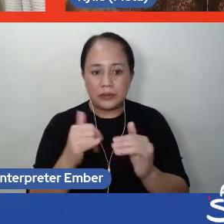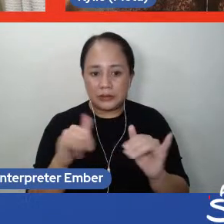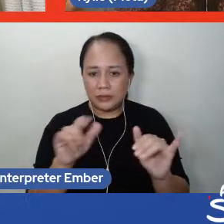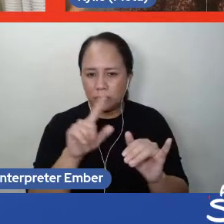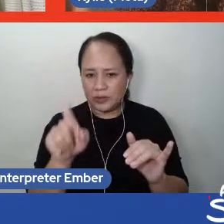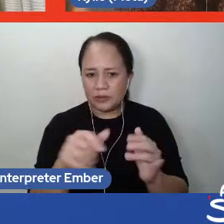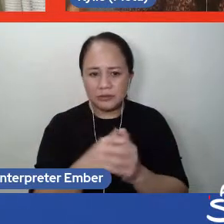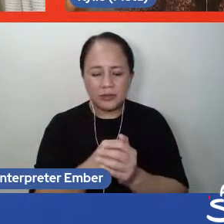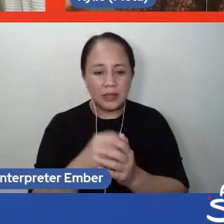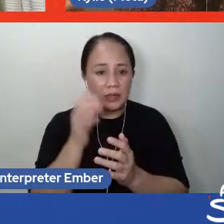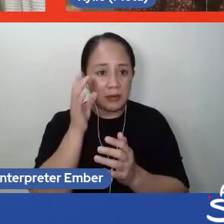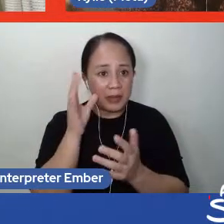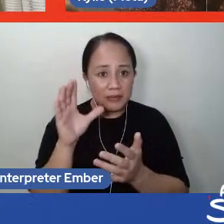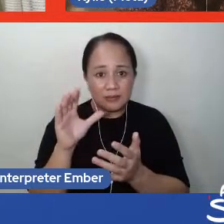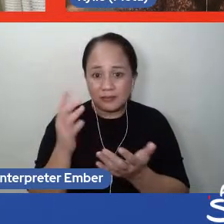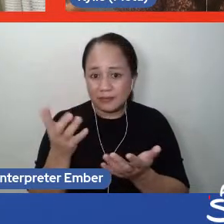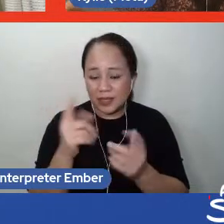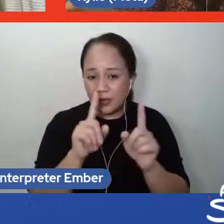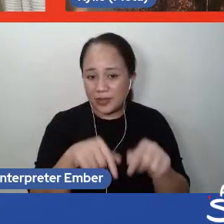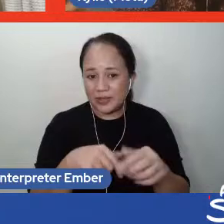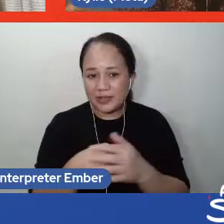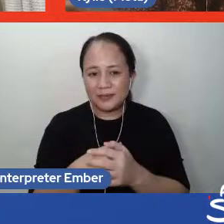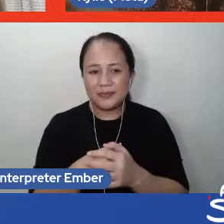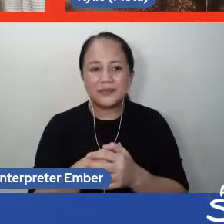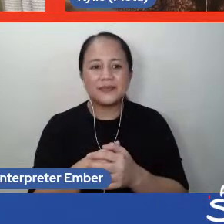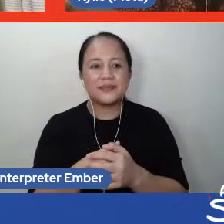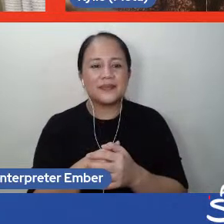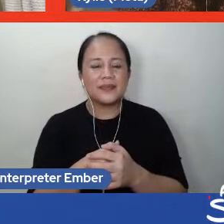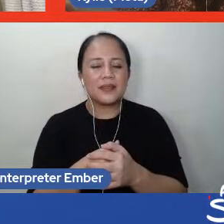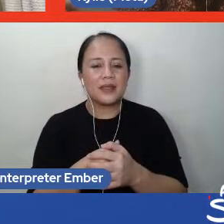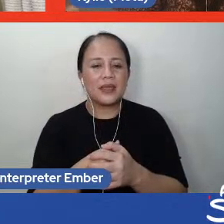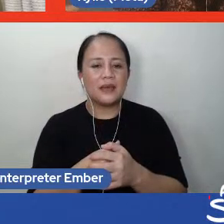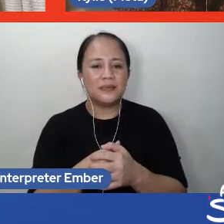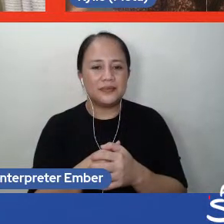Carmela. Can you answer the question? I think